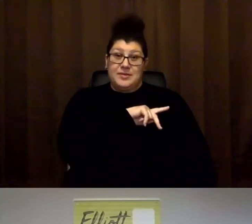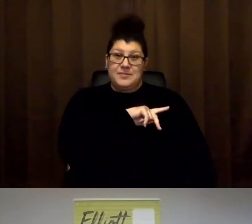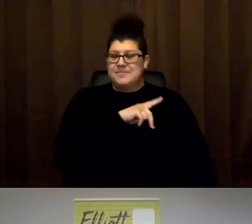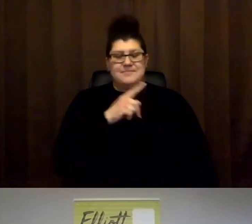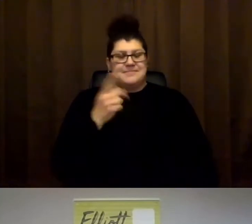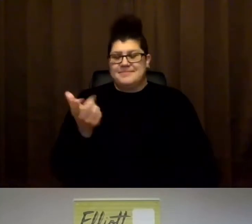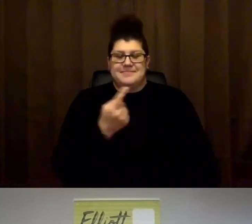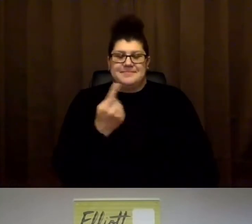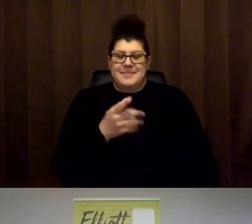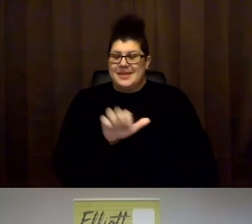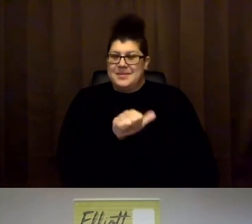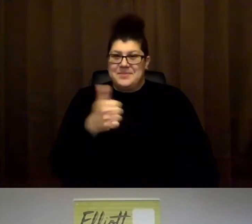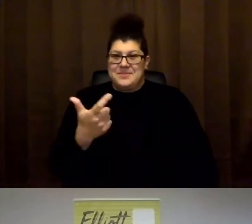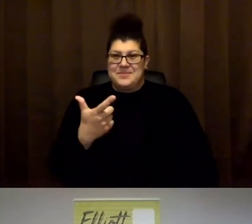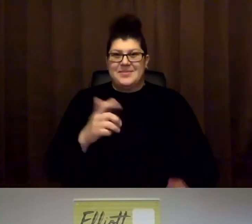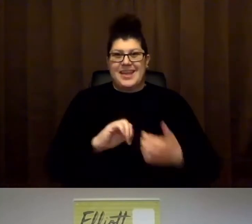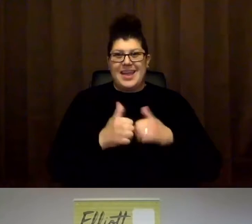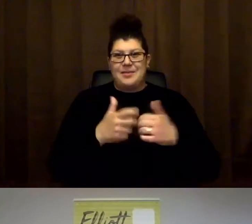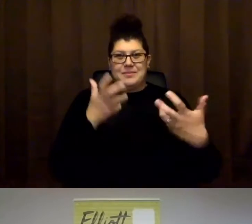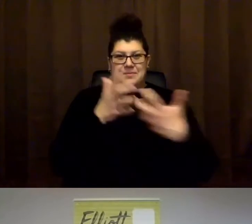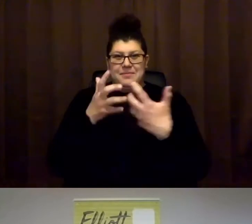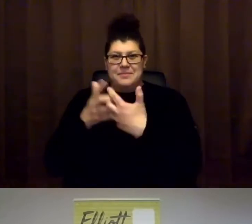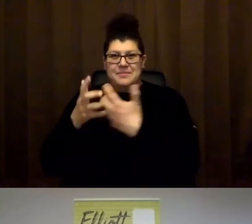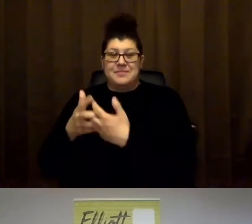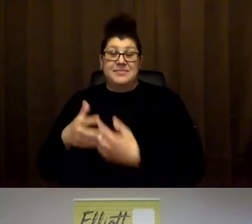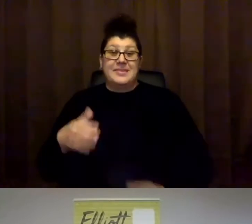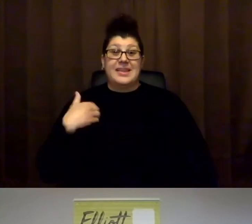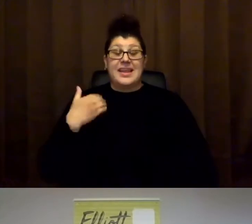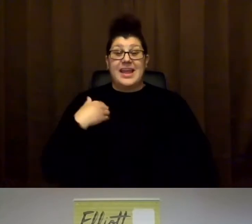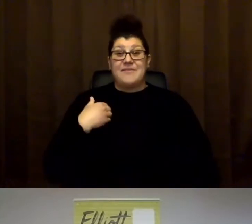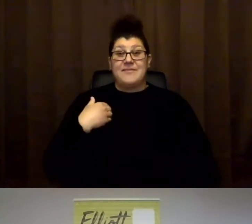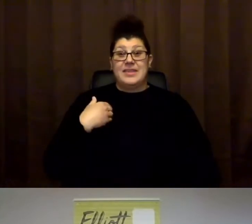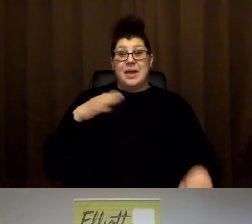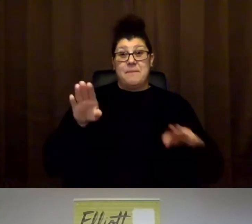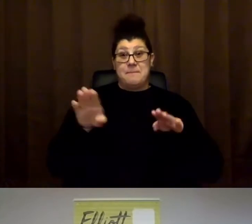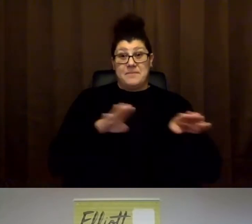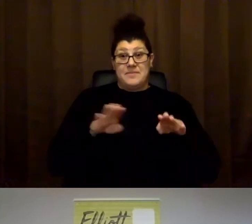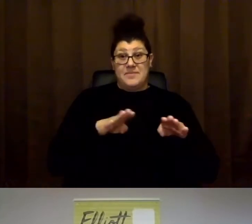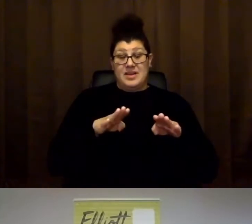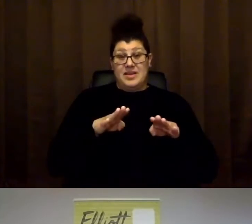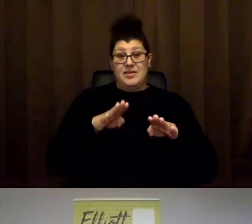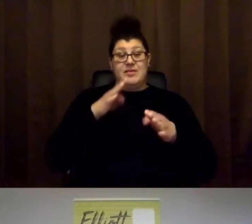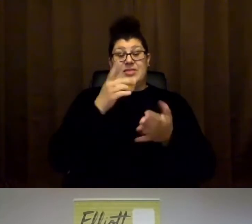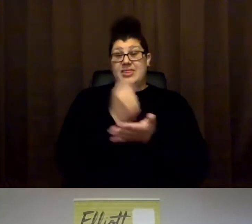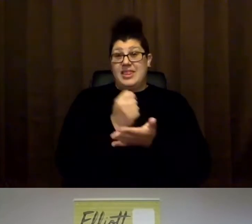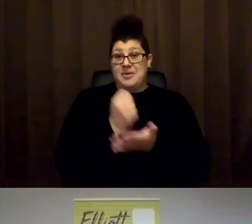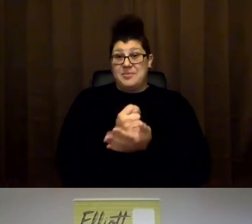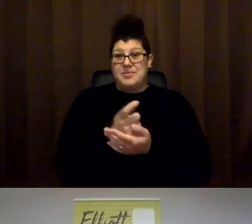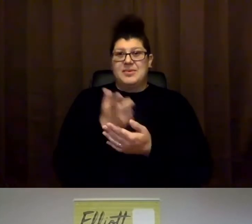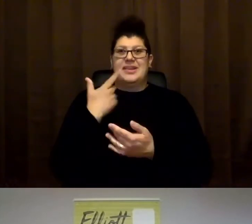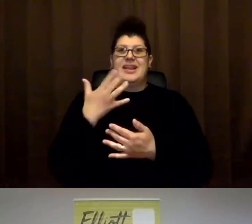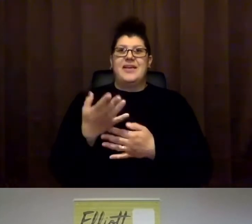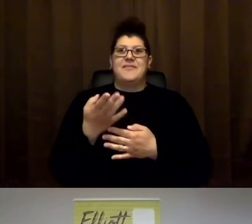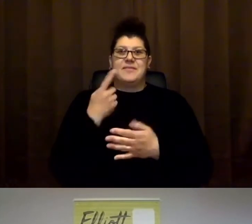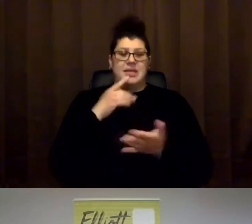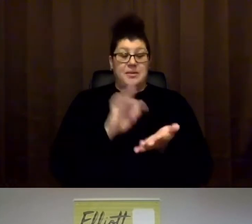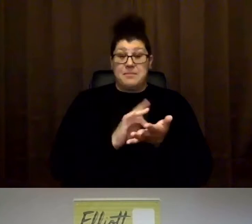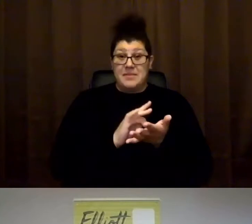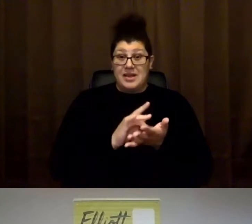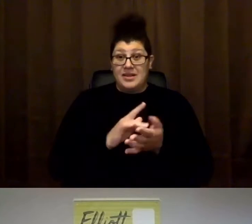of. We offer the behavioral therapy as well as medication support and management with our nurse